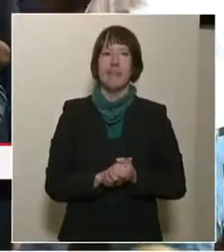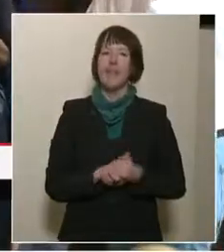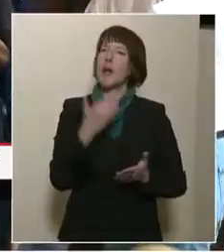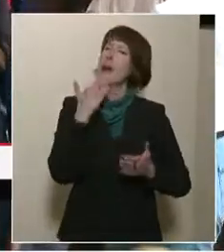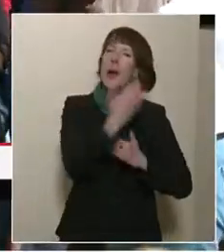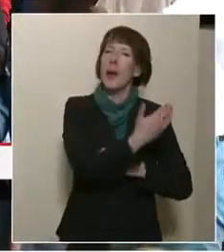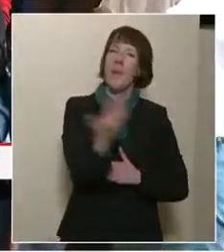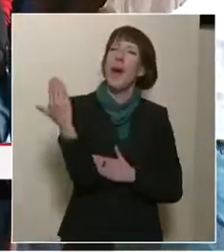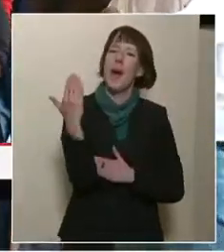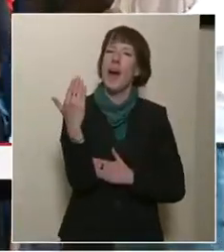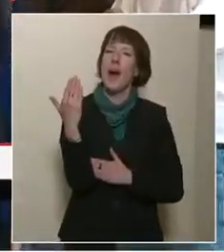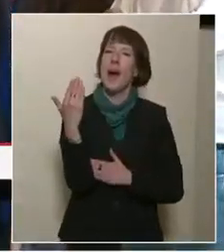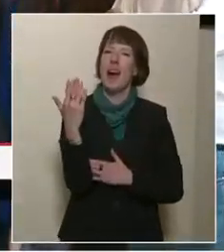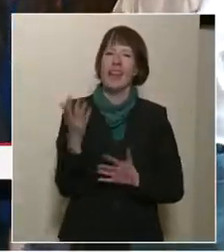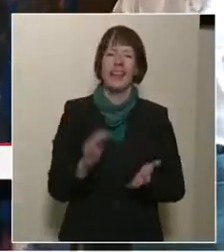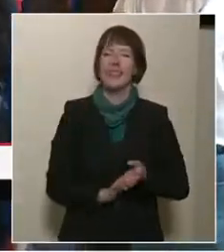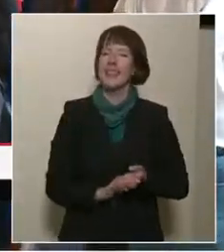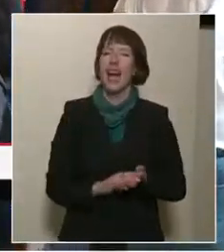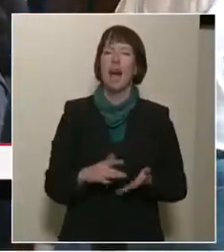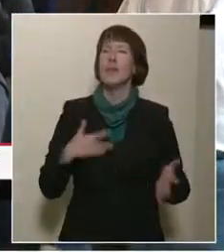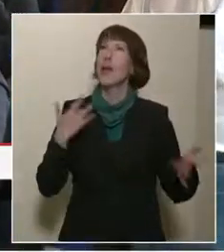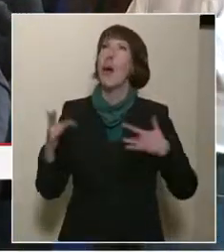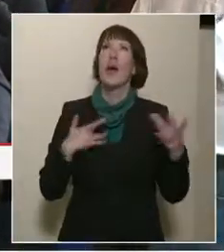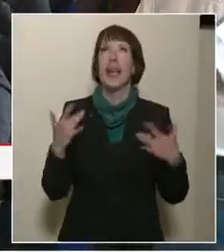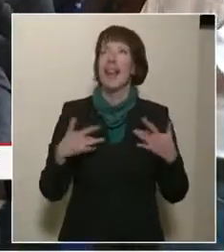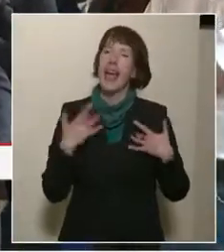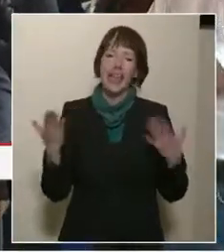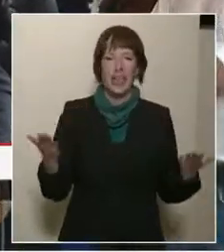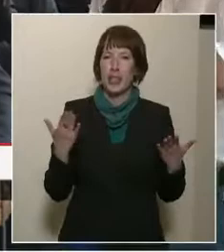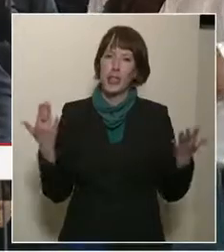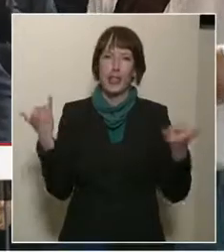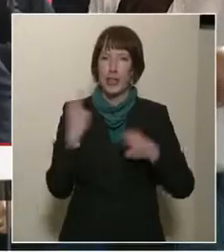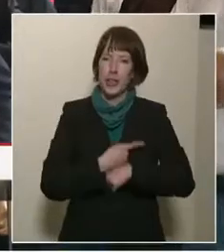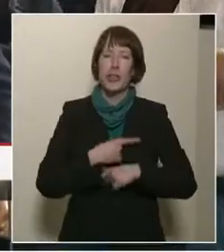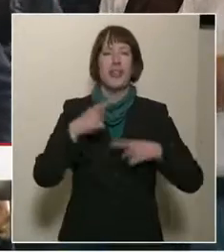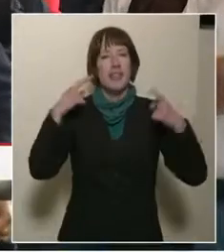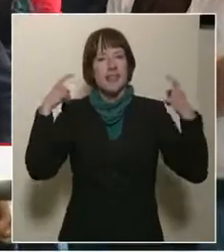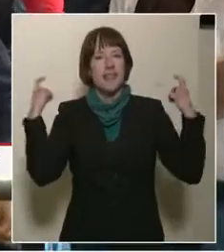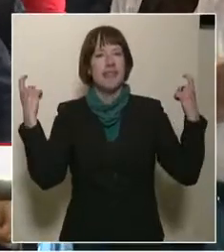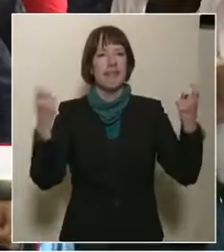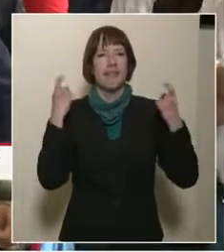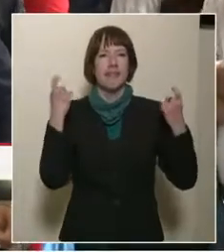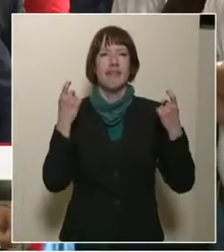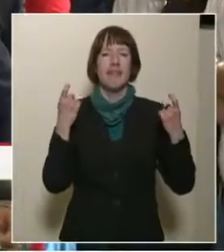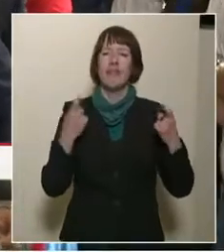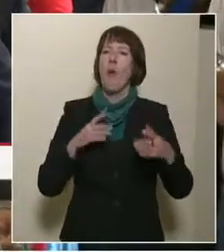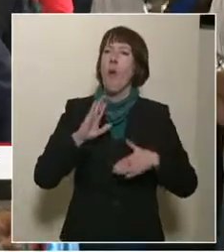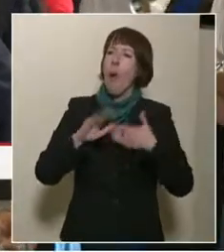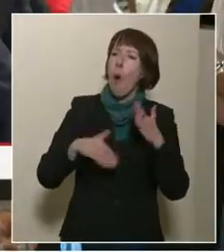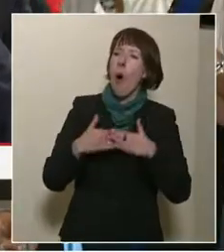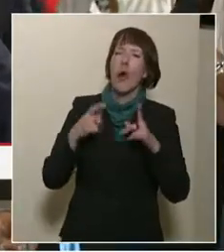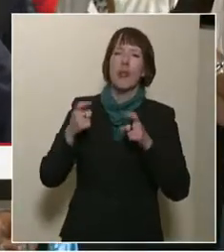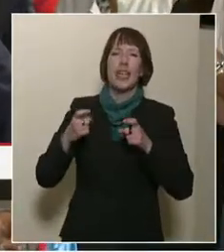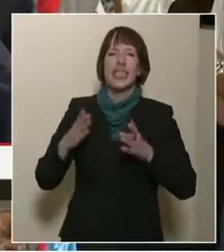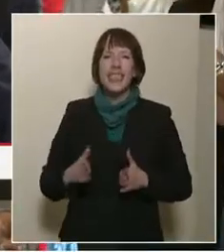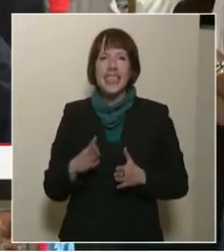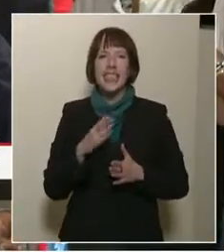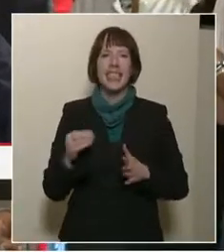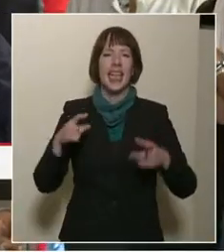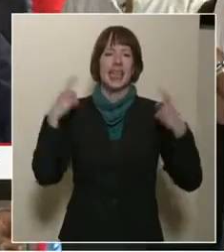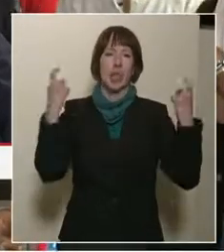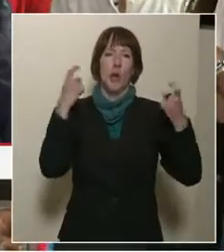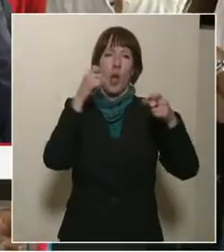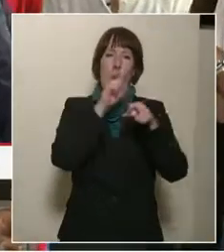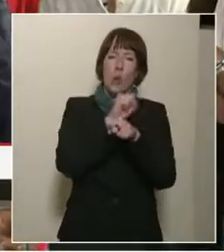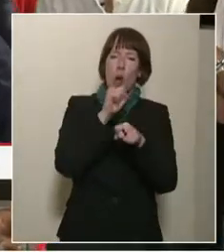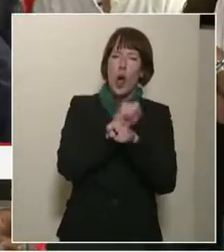Good morning. Good morning. I am so delighted to be here this morning to celebrate these grantees and to celebrate the work